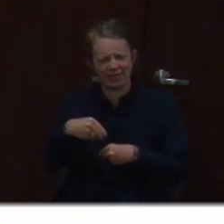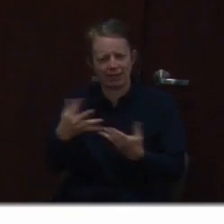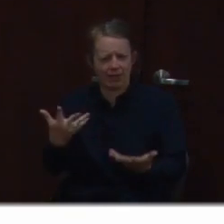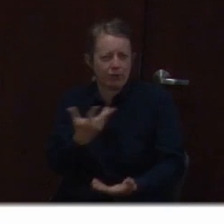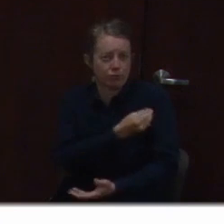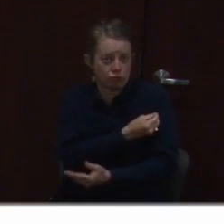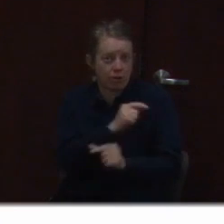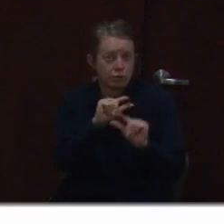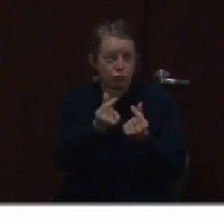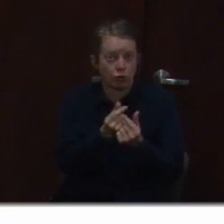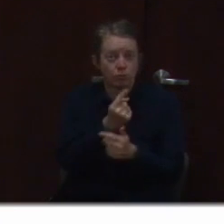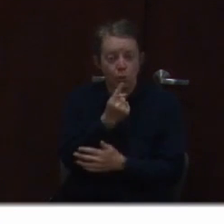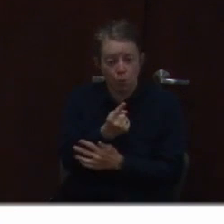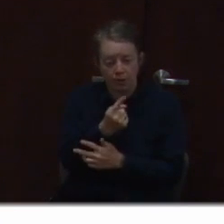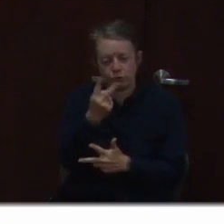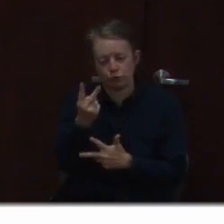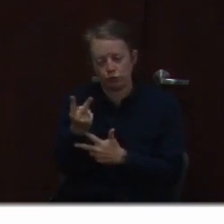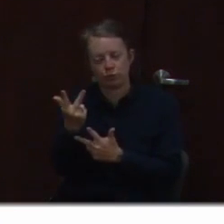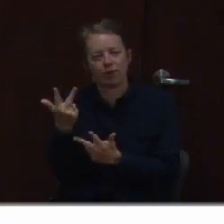and 3.